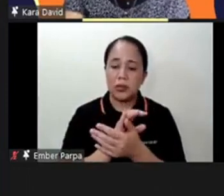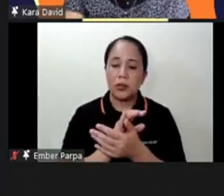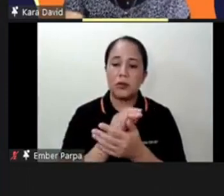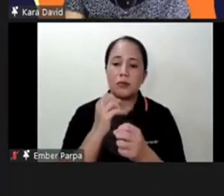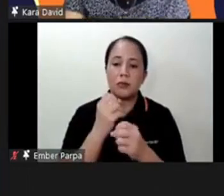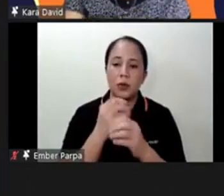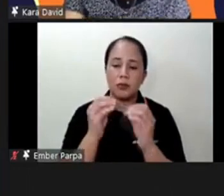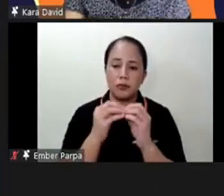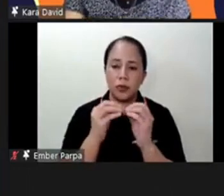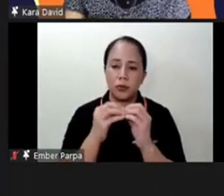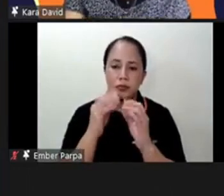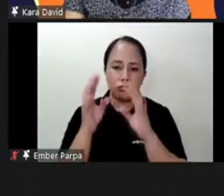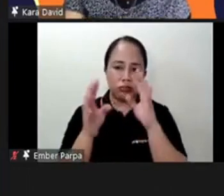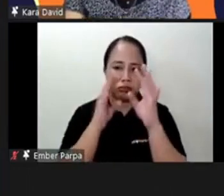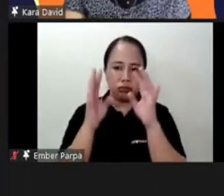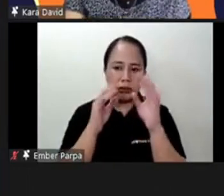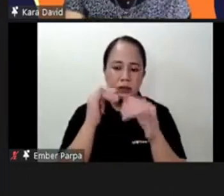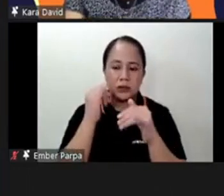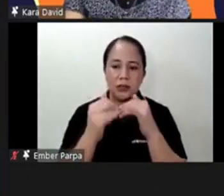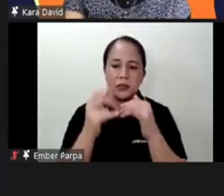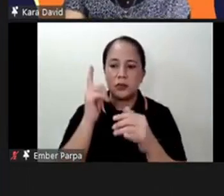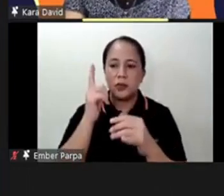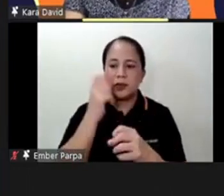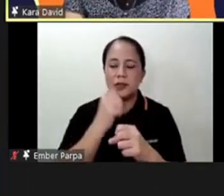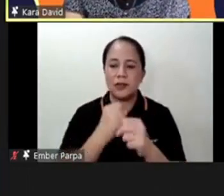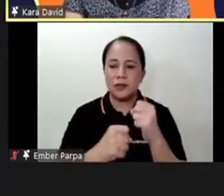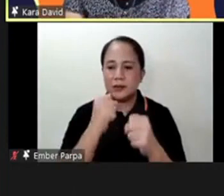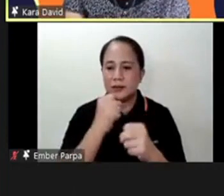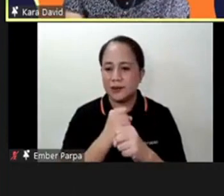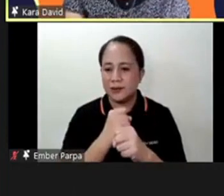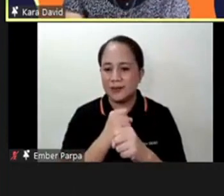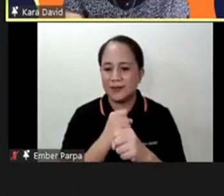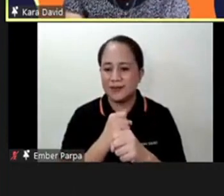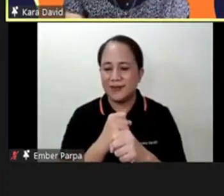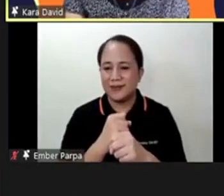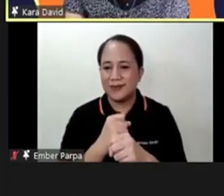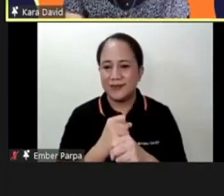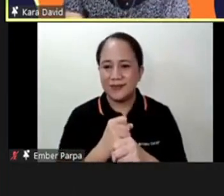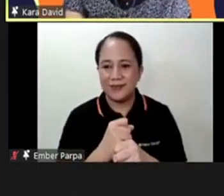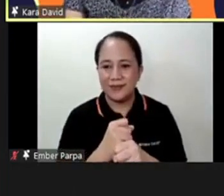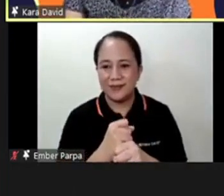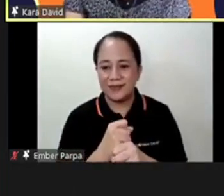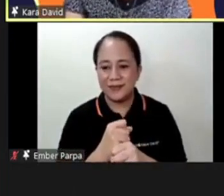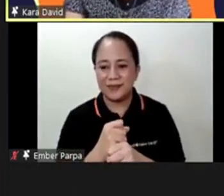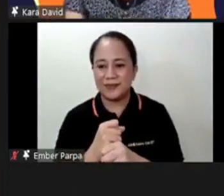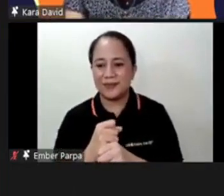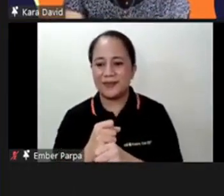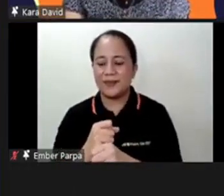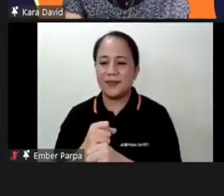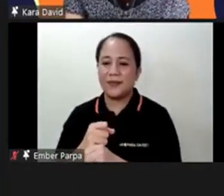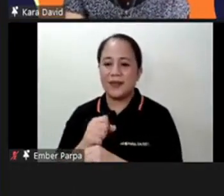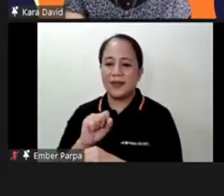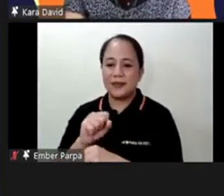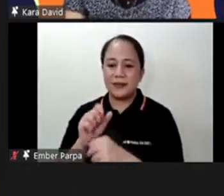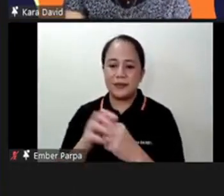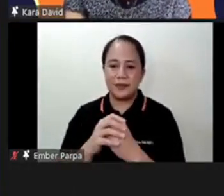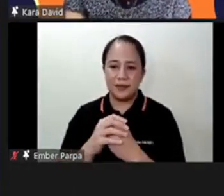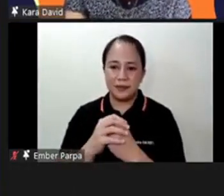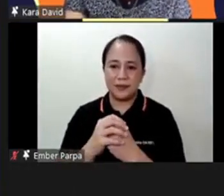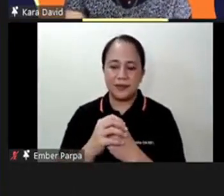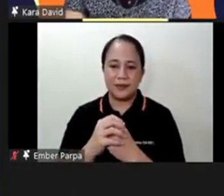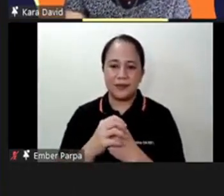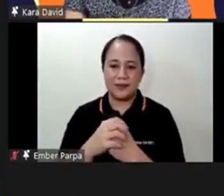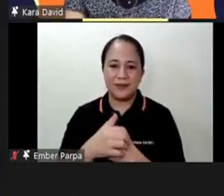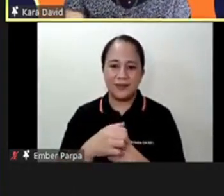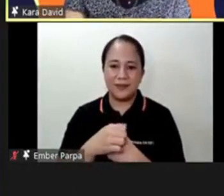more innovations than the last 20 years. Talaga. In a way, it's good.